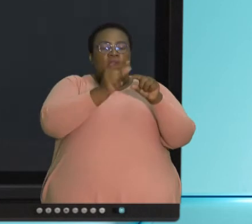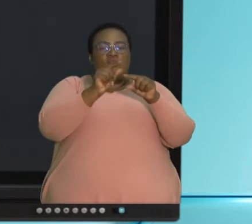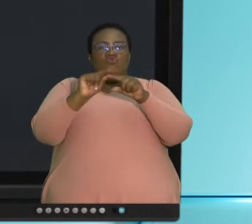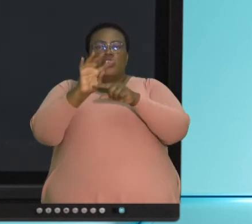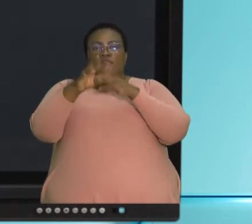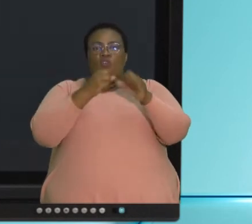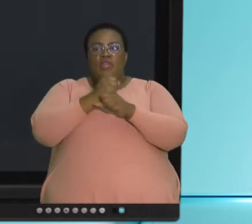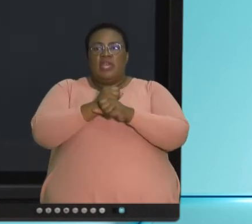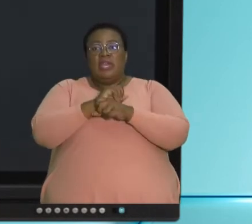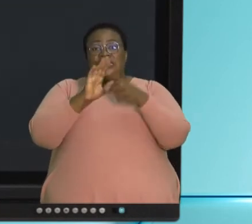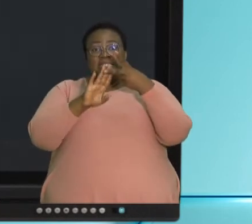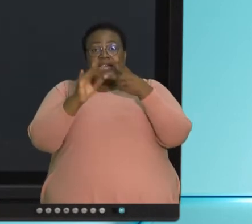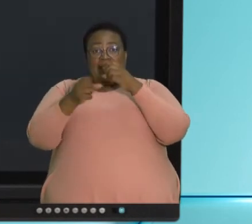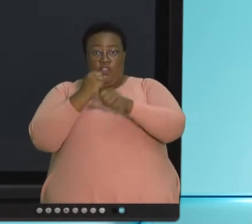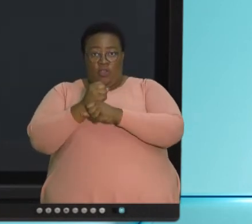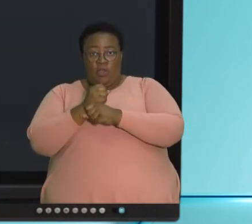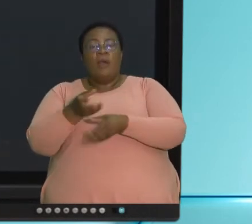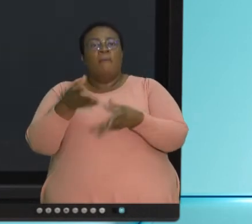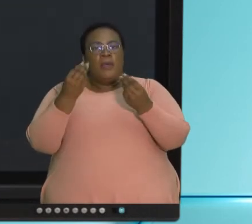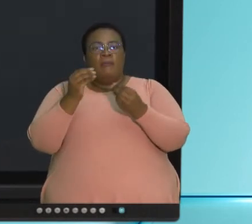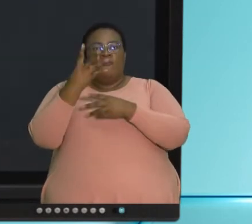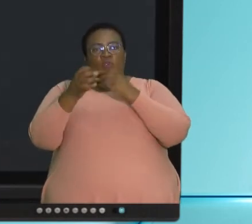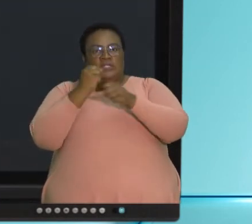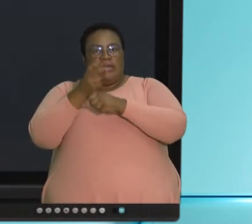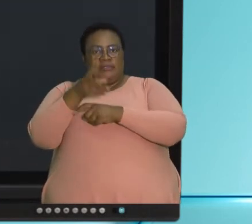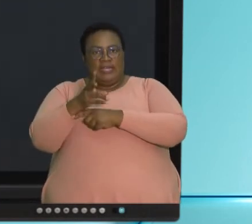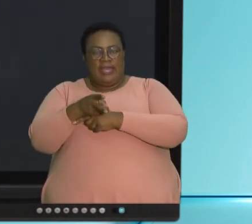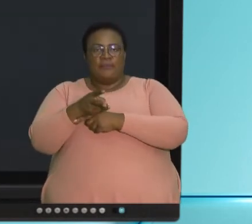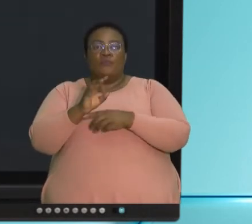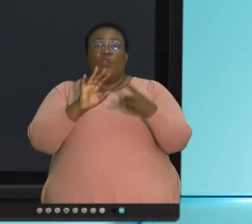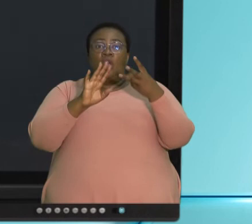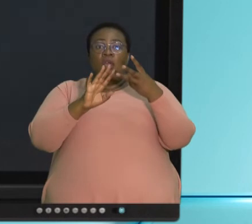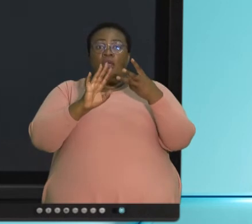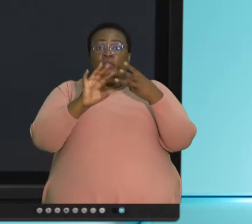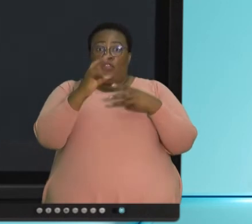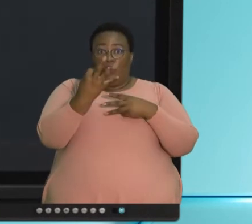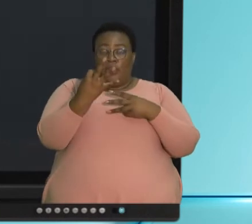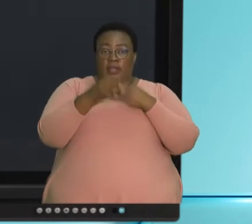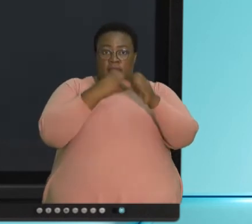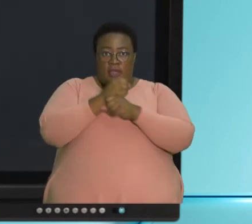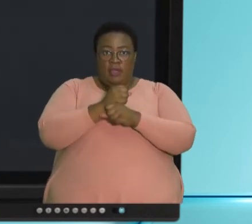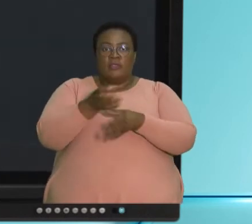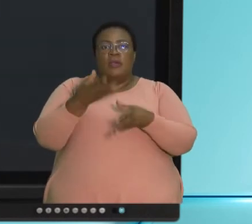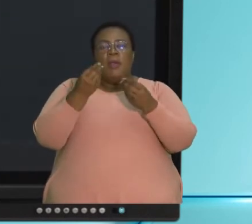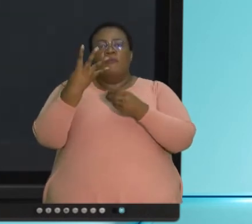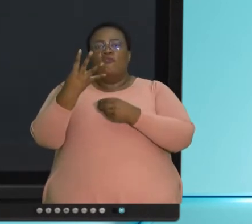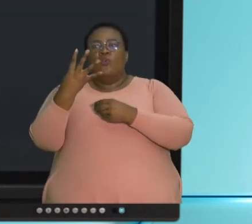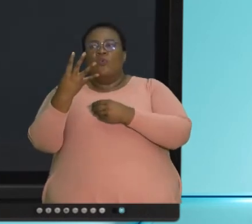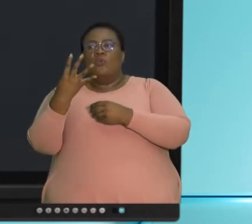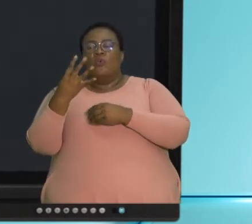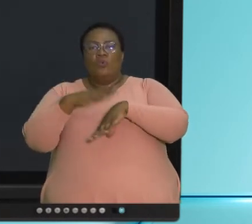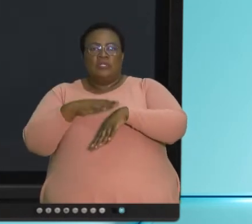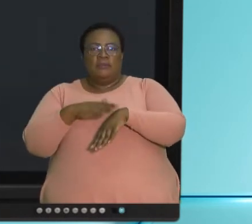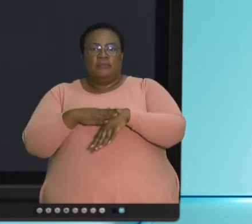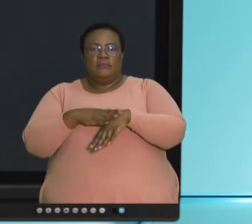4 times. For the second year, she got it 4 times again. For the third year, 4 times, like that. So in total,